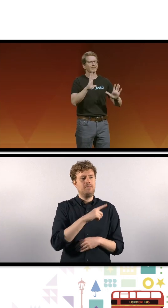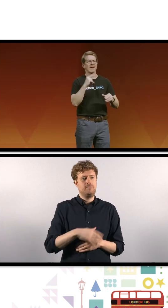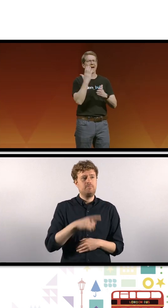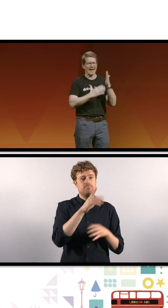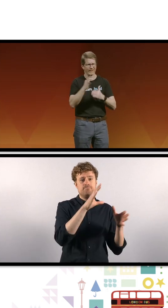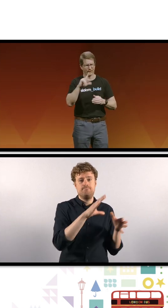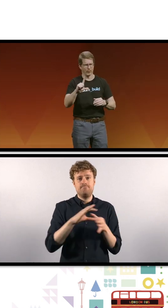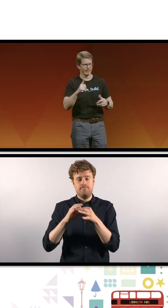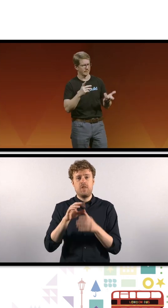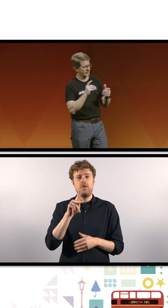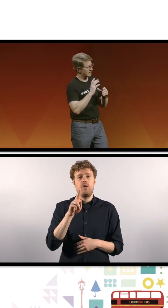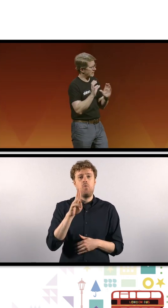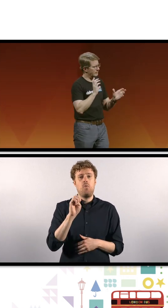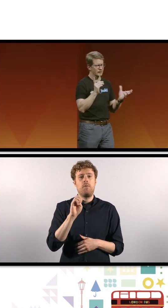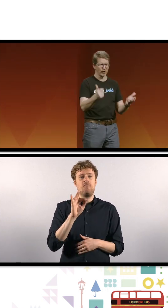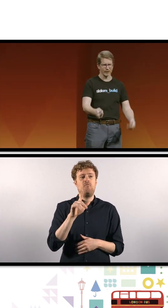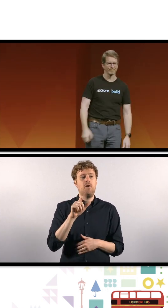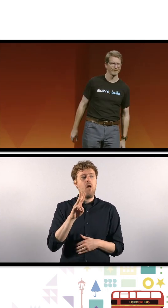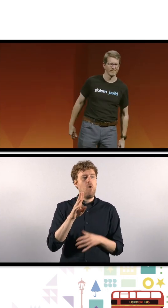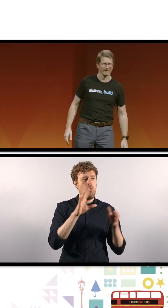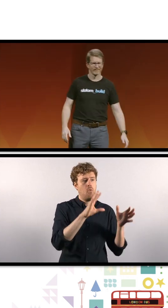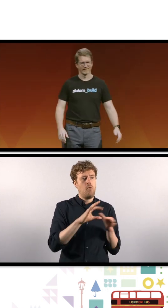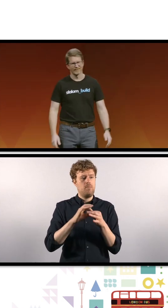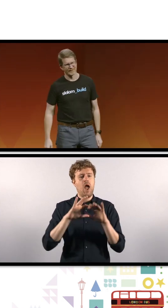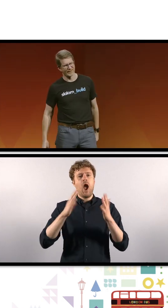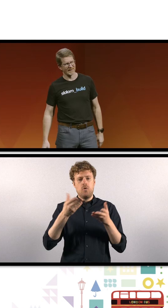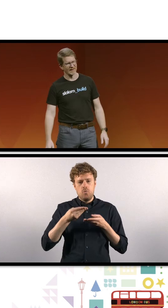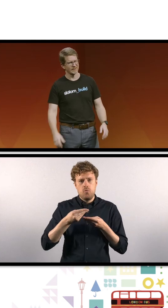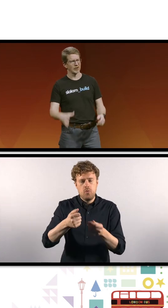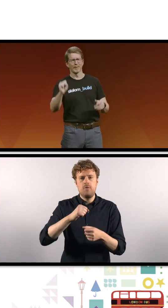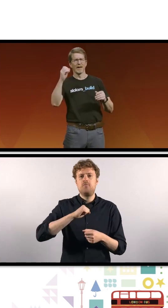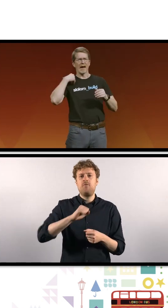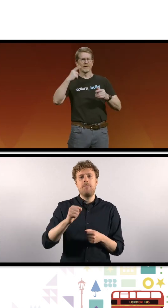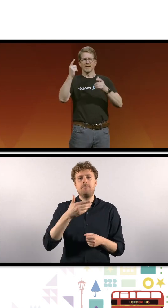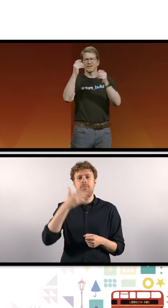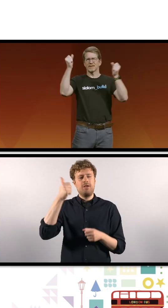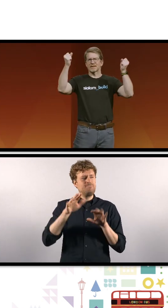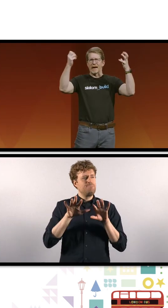that's a handful, I guess I should say.